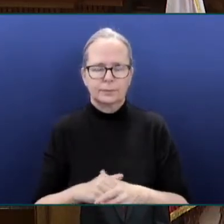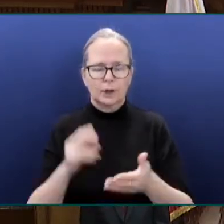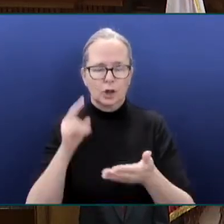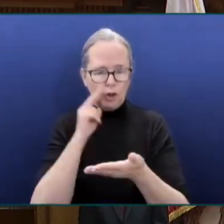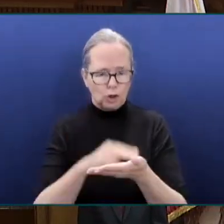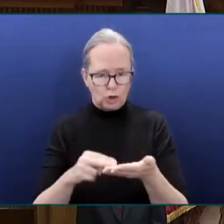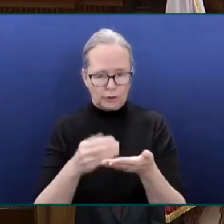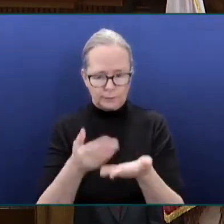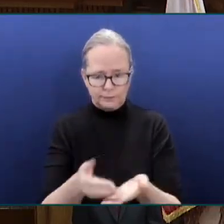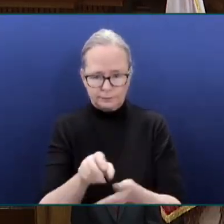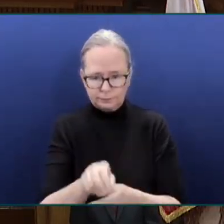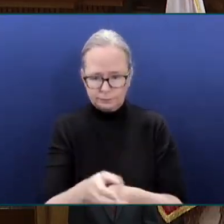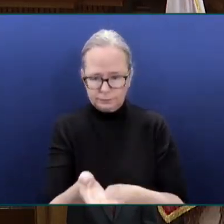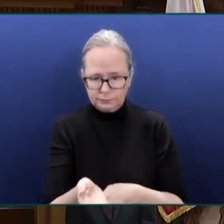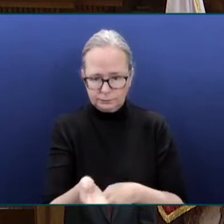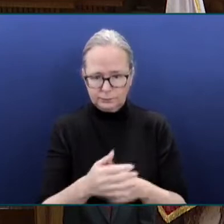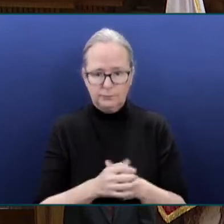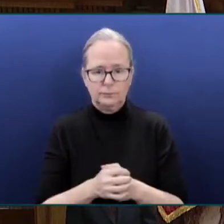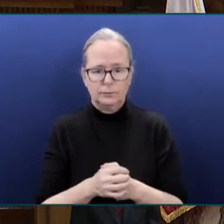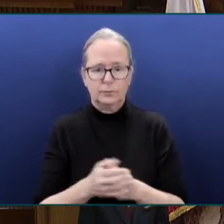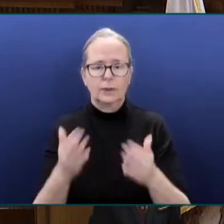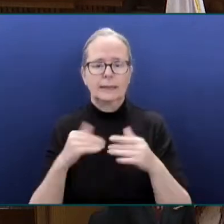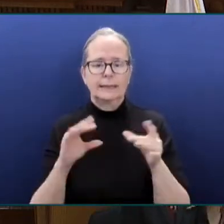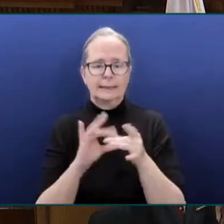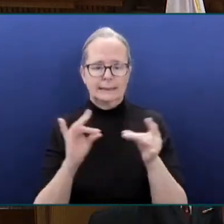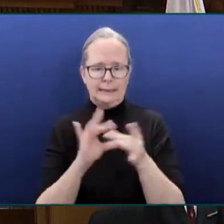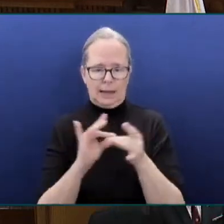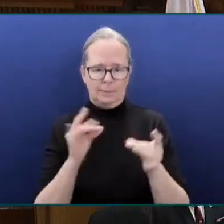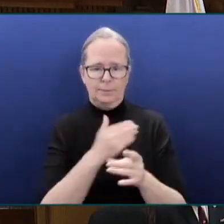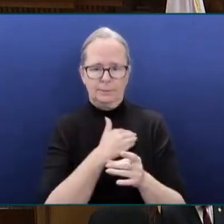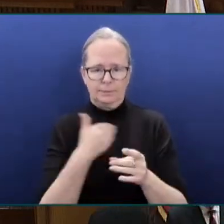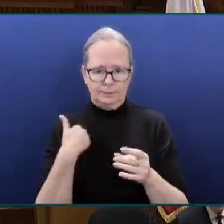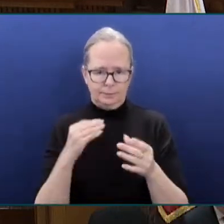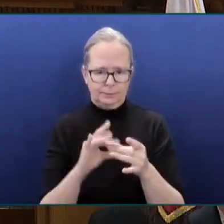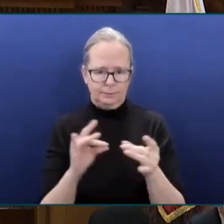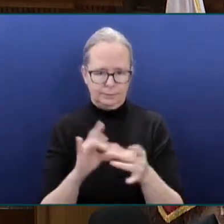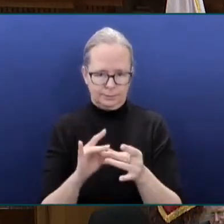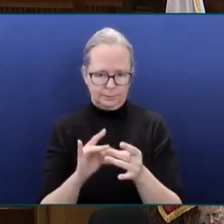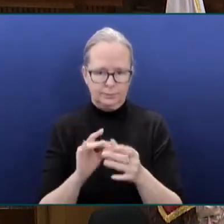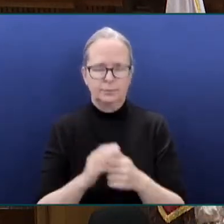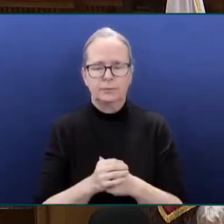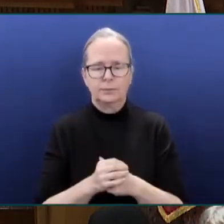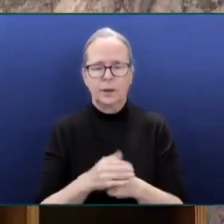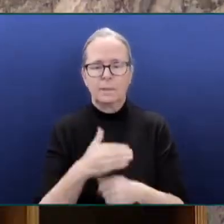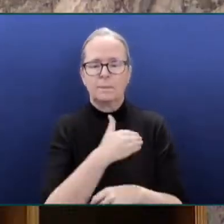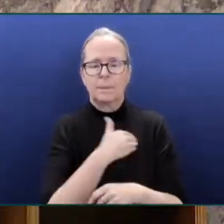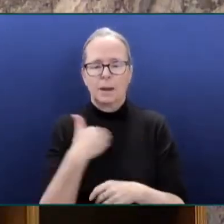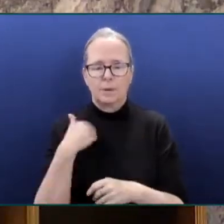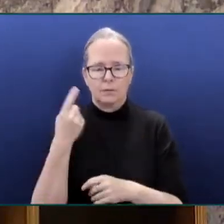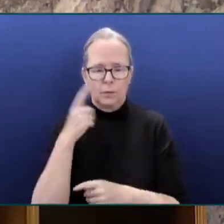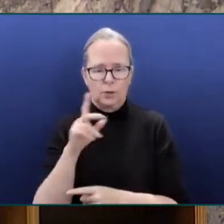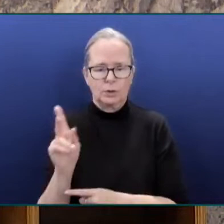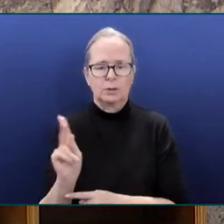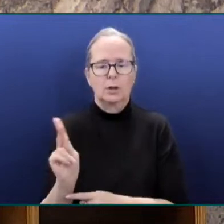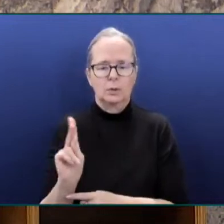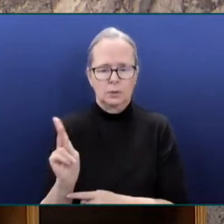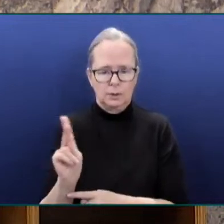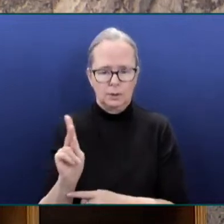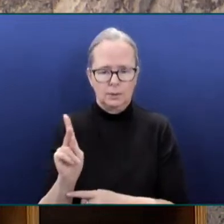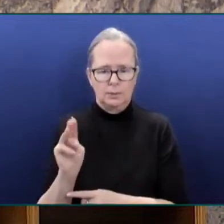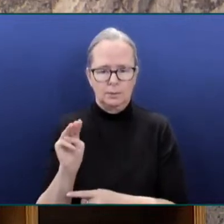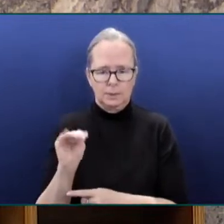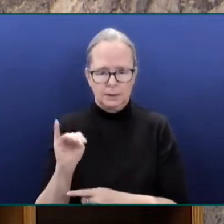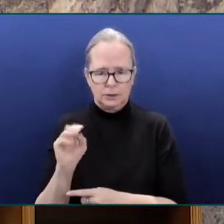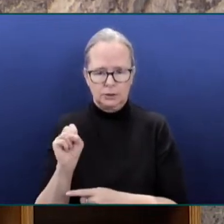Statements by members. Member for Kelowna Mission. Thank you, Mr. Speaker. Well, I rise in the House today to acknowledge and